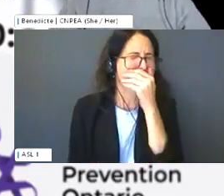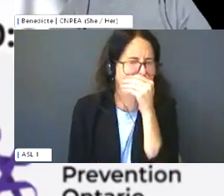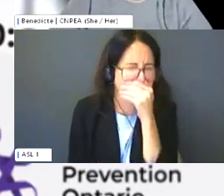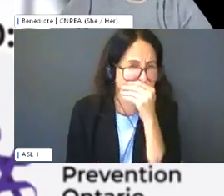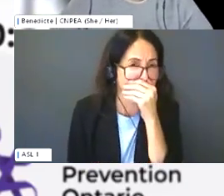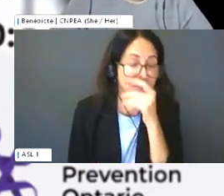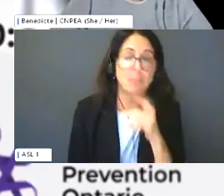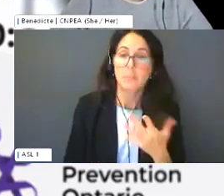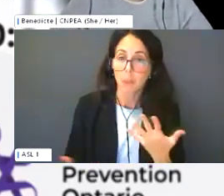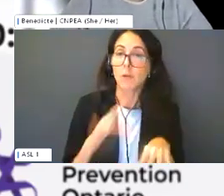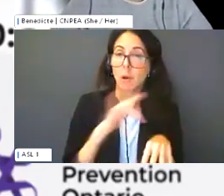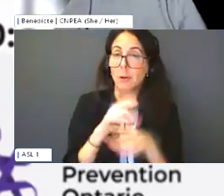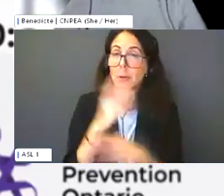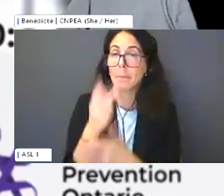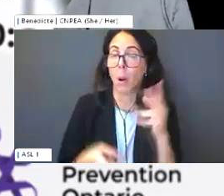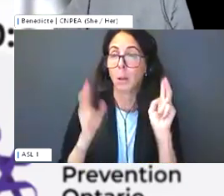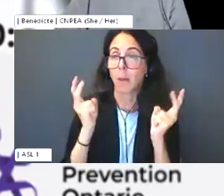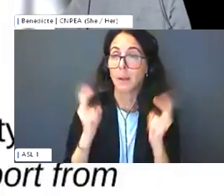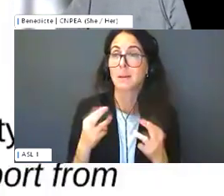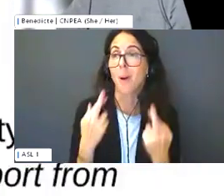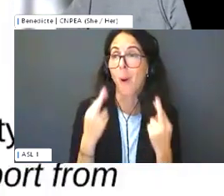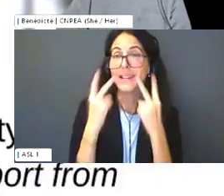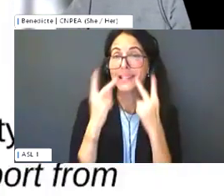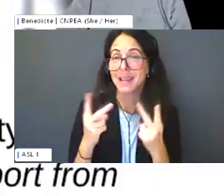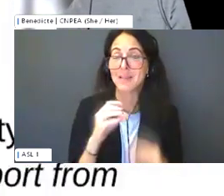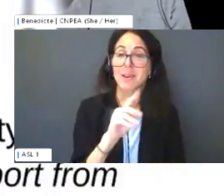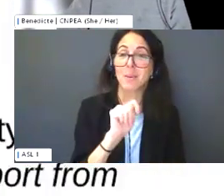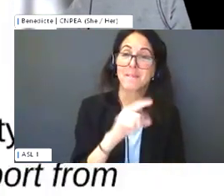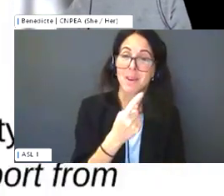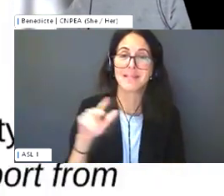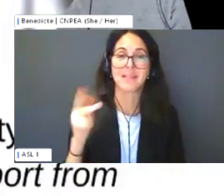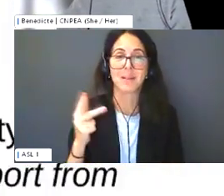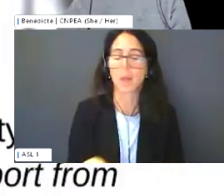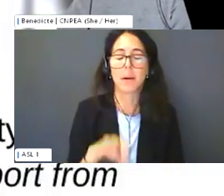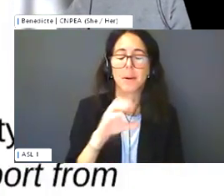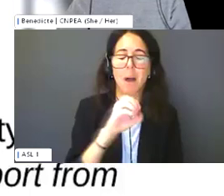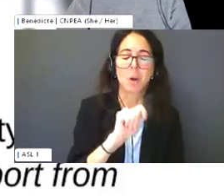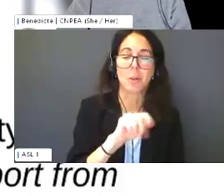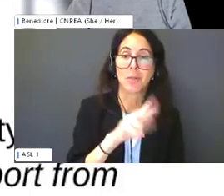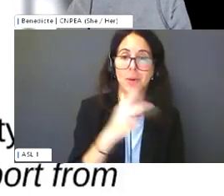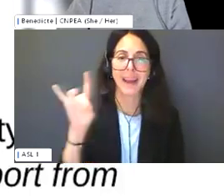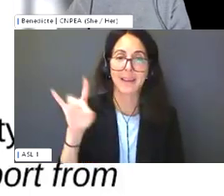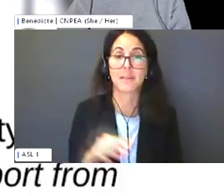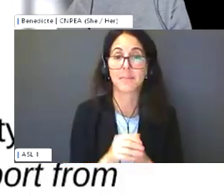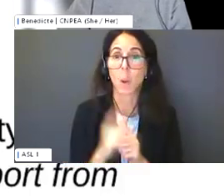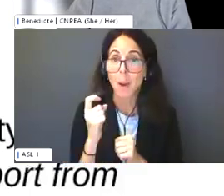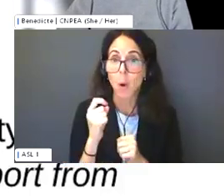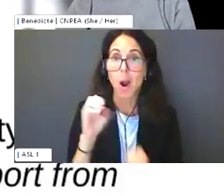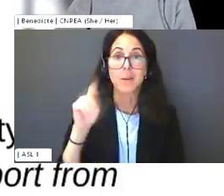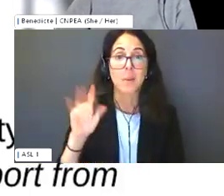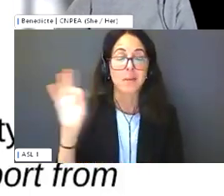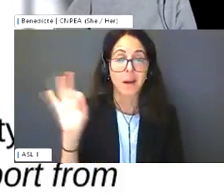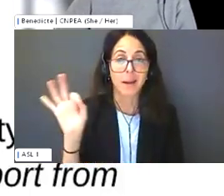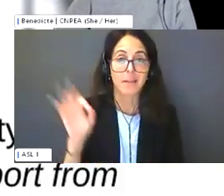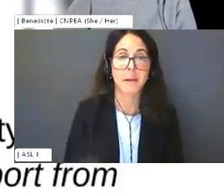both topics. So we hope to see you there. And after that, I believe there's one more, Rayanne. Yes, October 9th, Signal